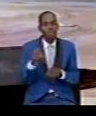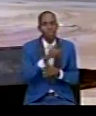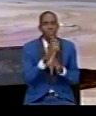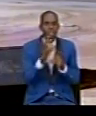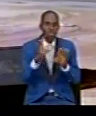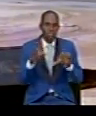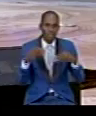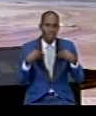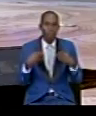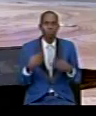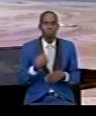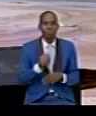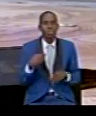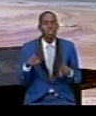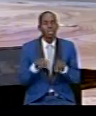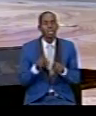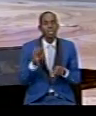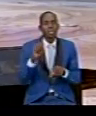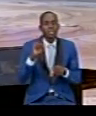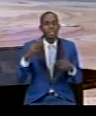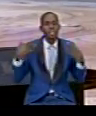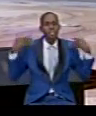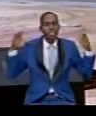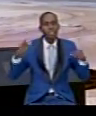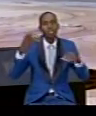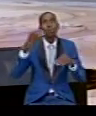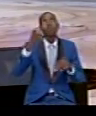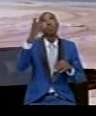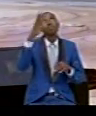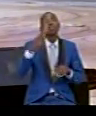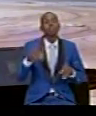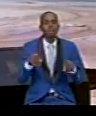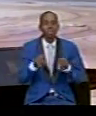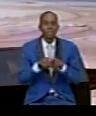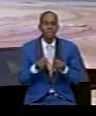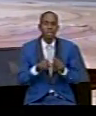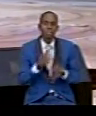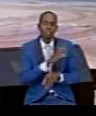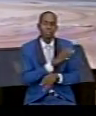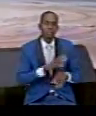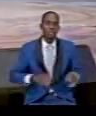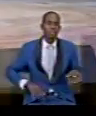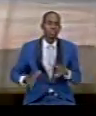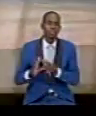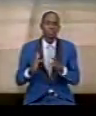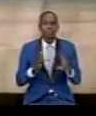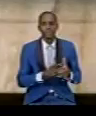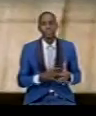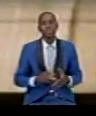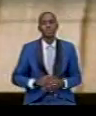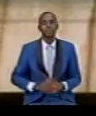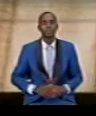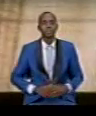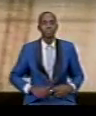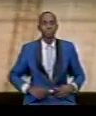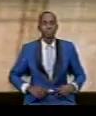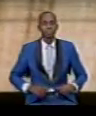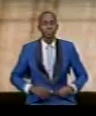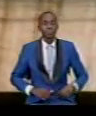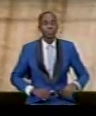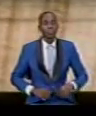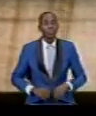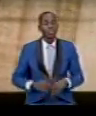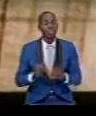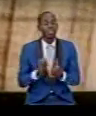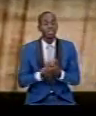received me as an angel of God even as Christ Jesus that